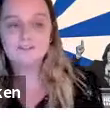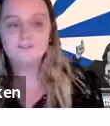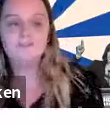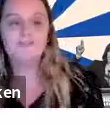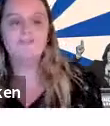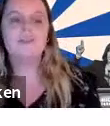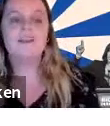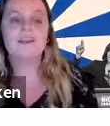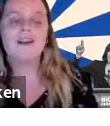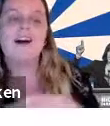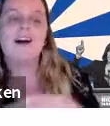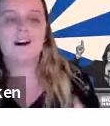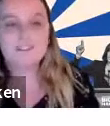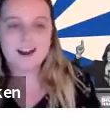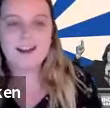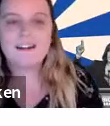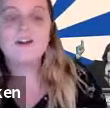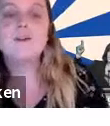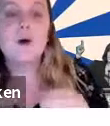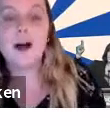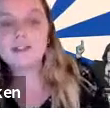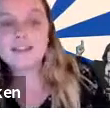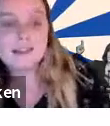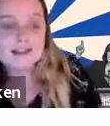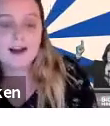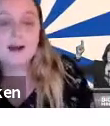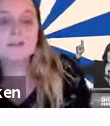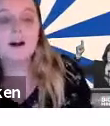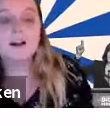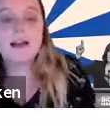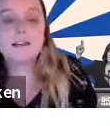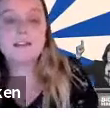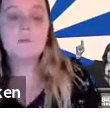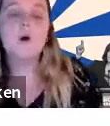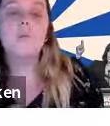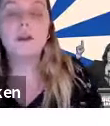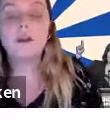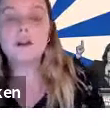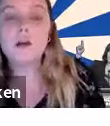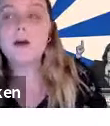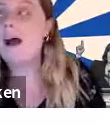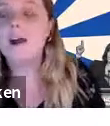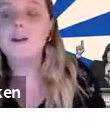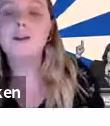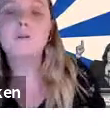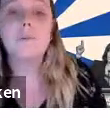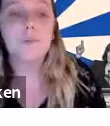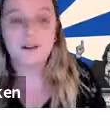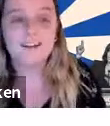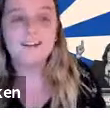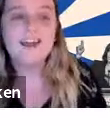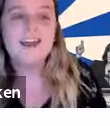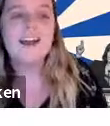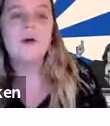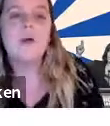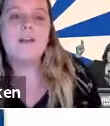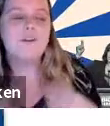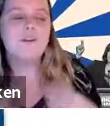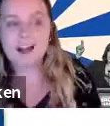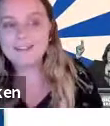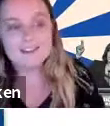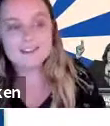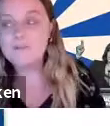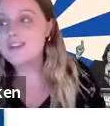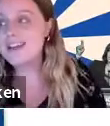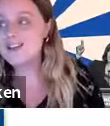will. All right, so while you take that time to contact them, we're gonna talk about how you're gonna report it. If